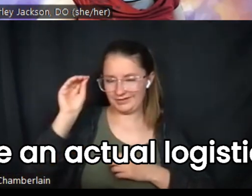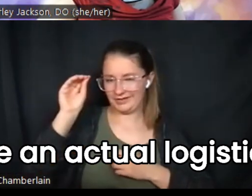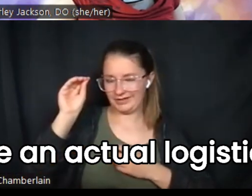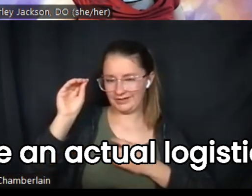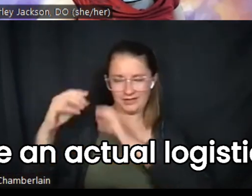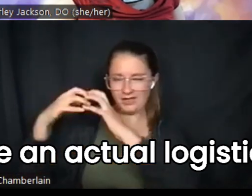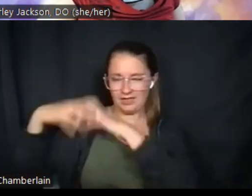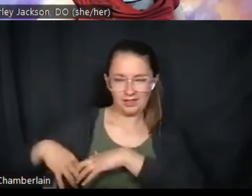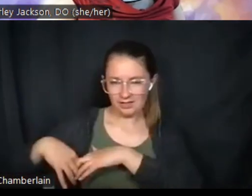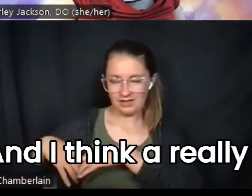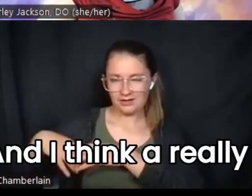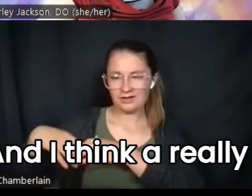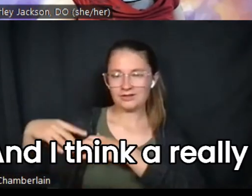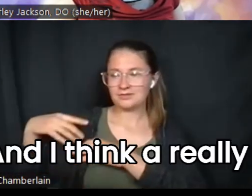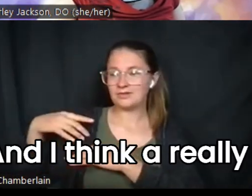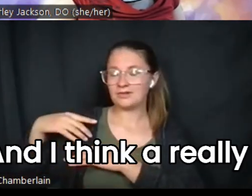logistic